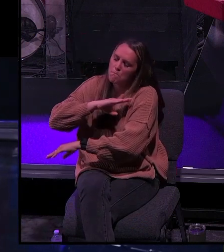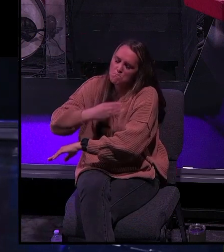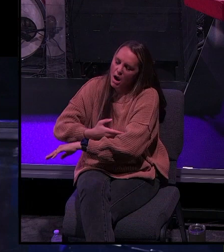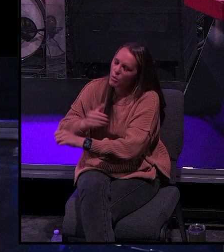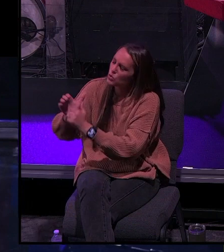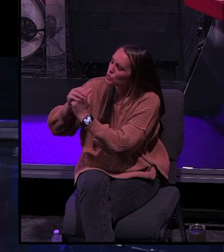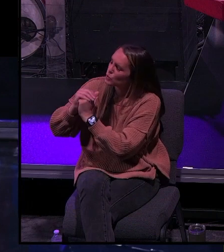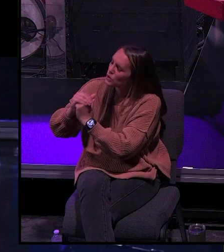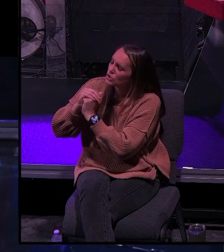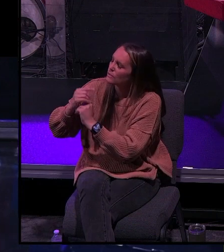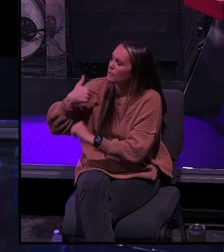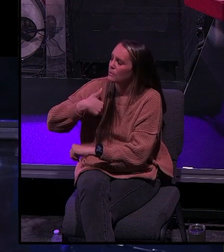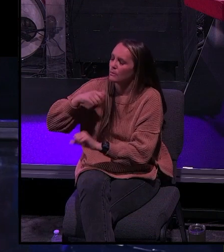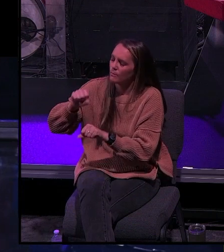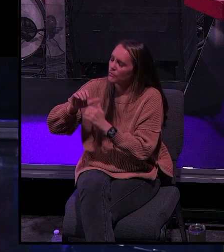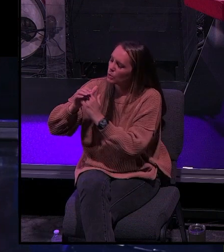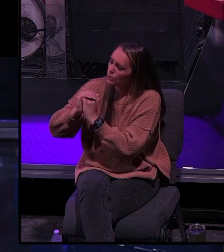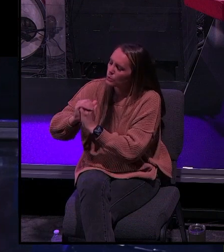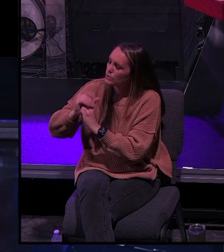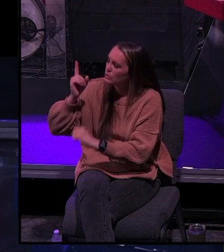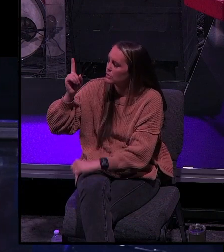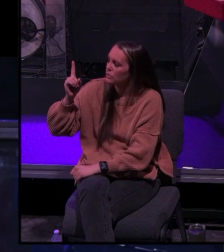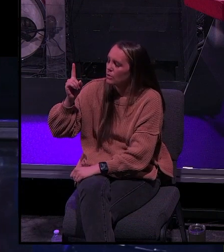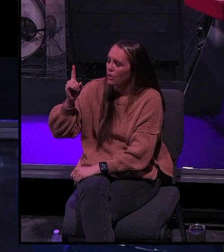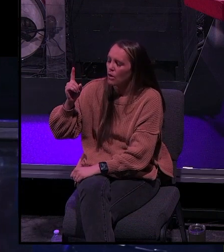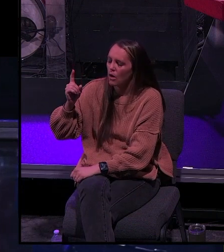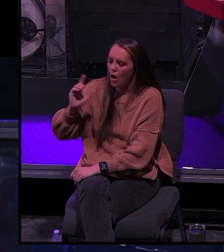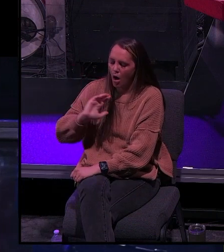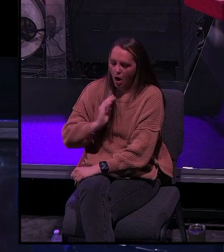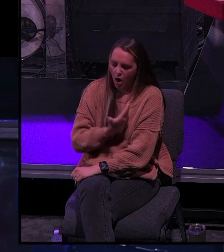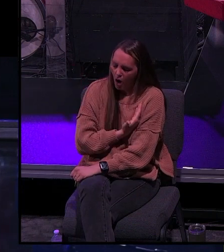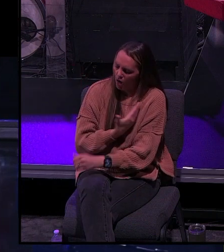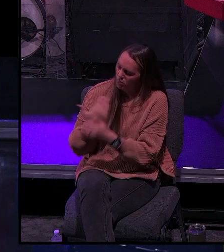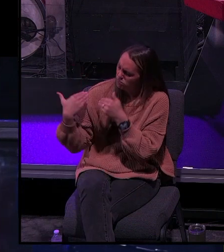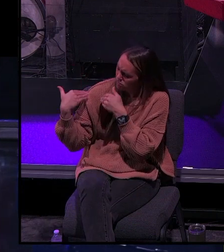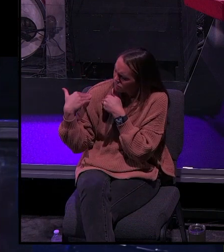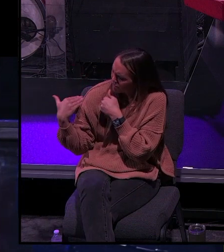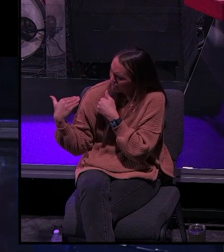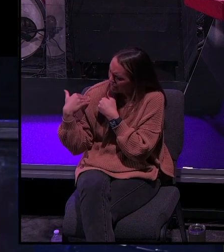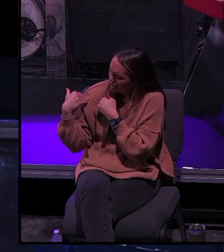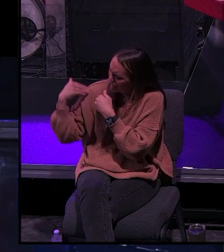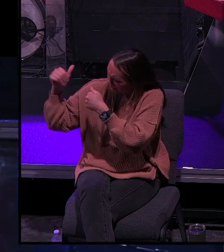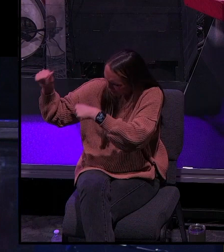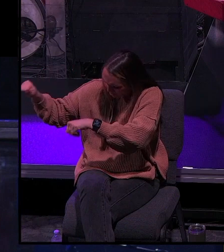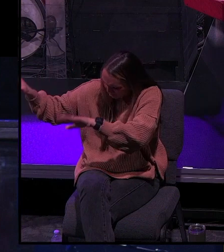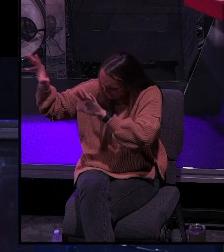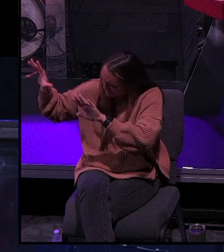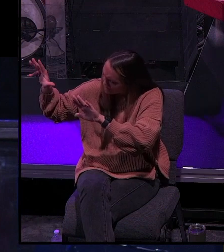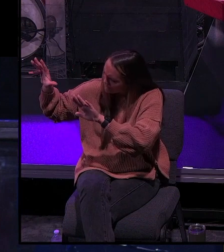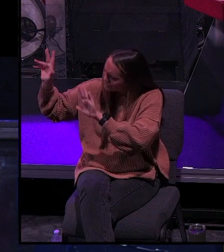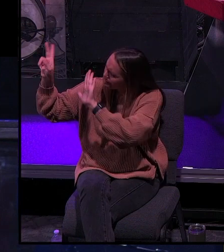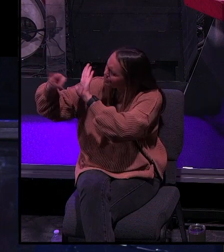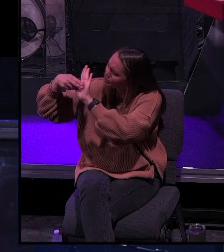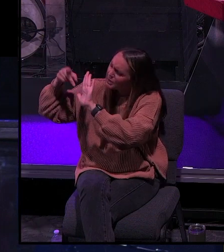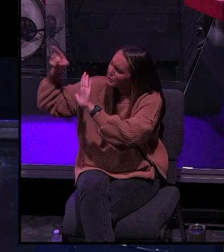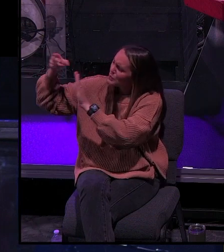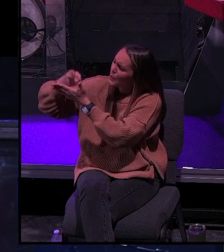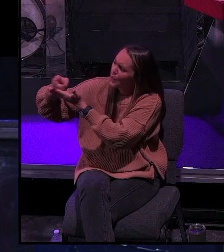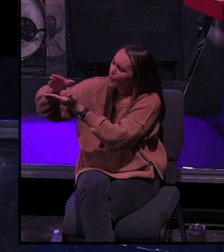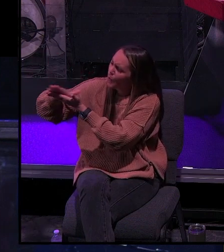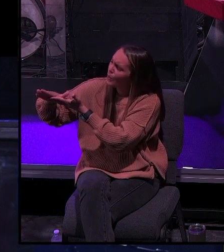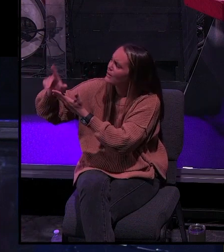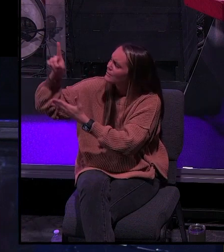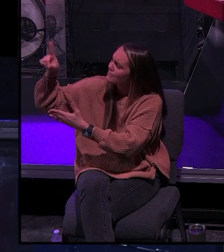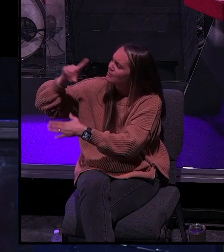worship you and we can be able to just lay down our burdens and just say, you are holy, you are God. We ask,